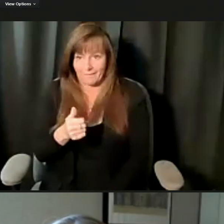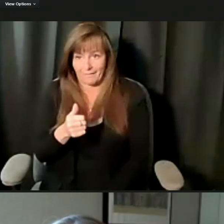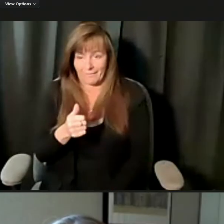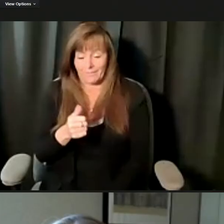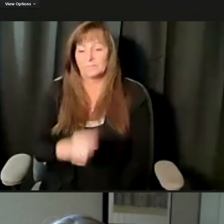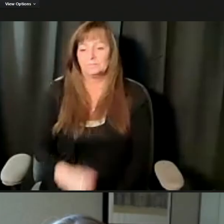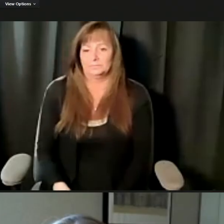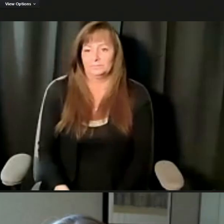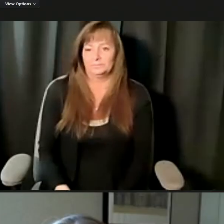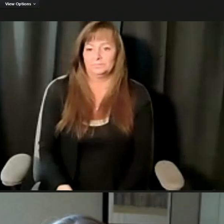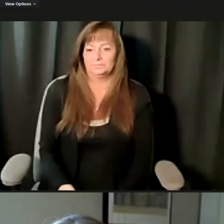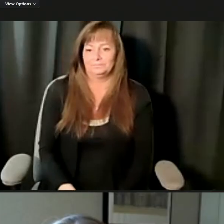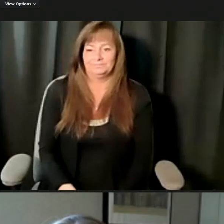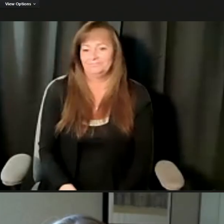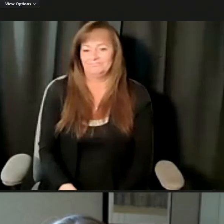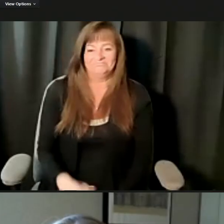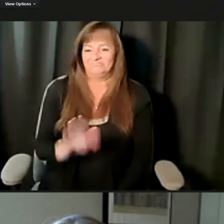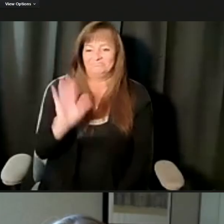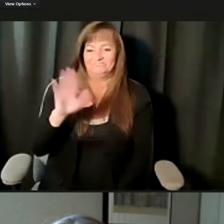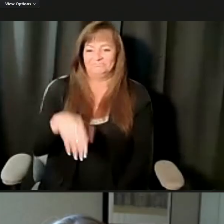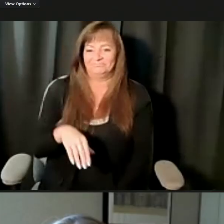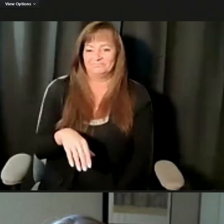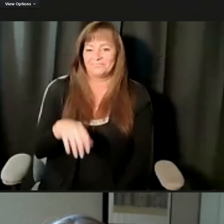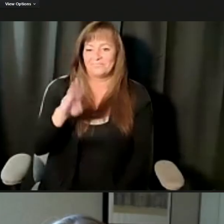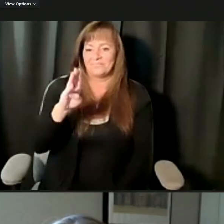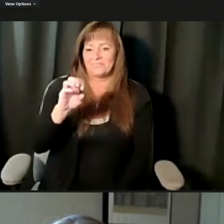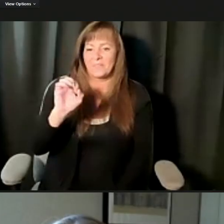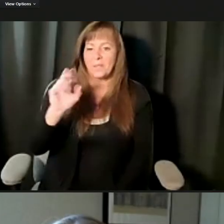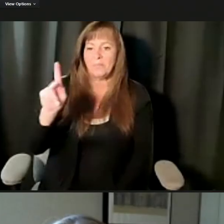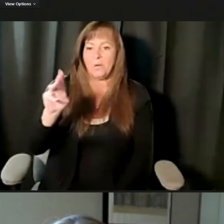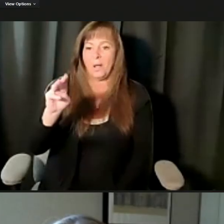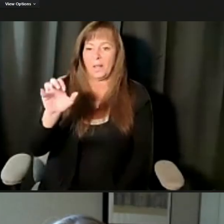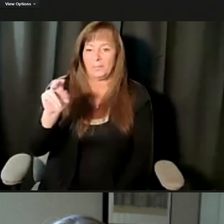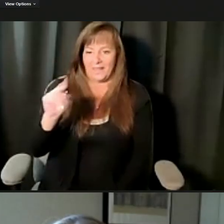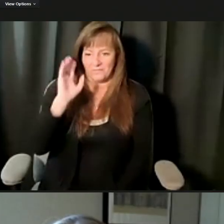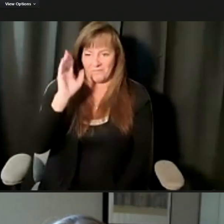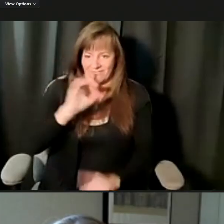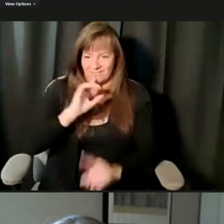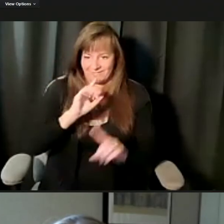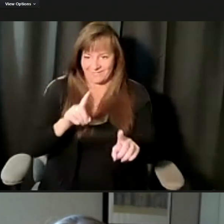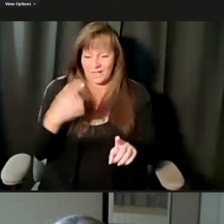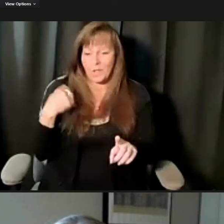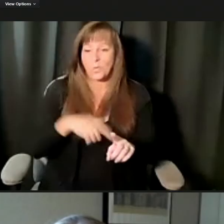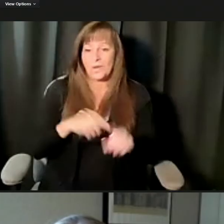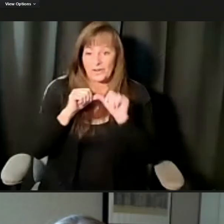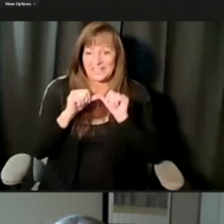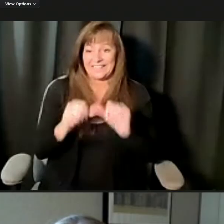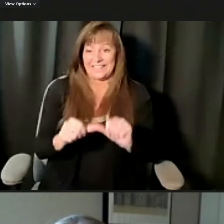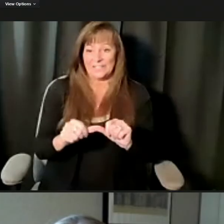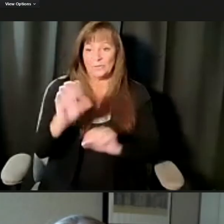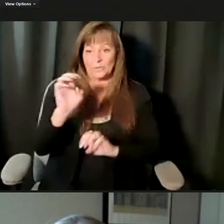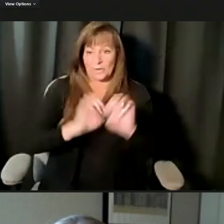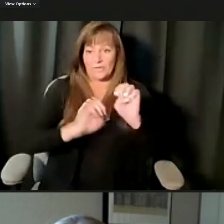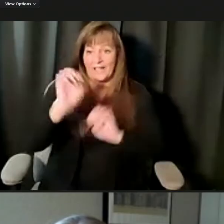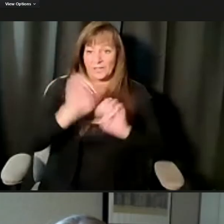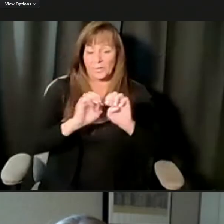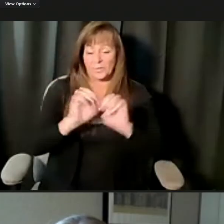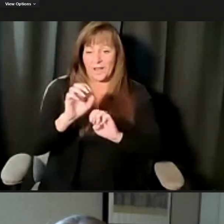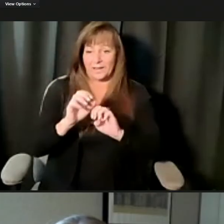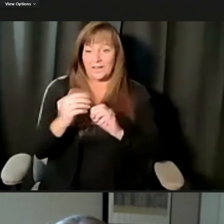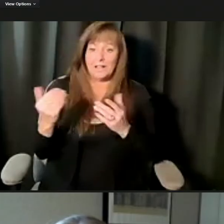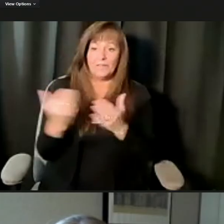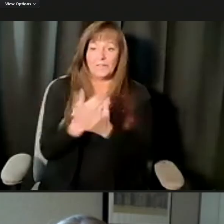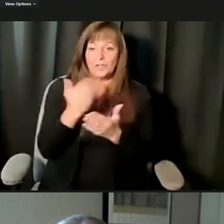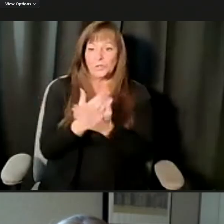You want to take this, Scott? Yeah. So, as I stated earlier, we are continuing to evaluate the updated